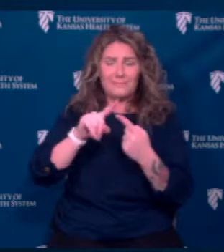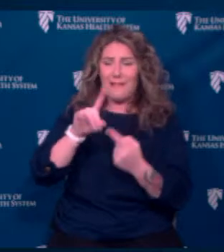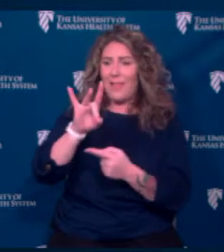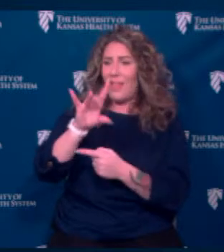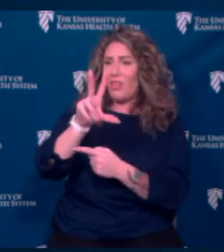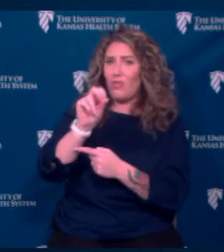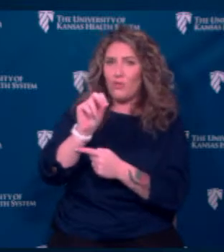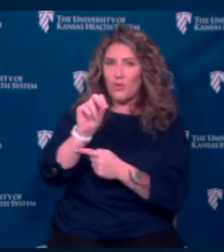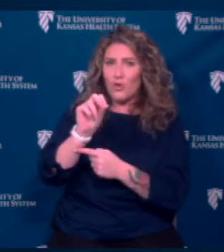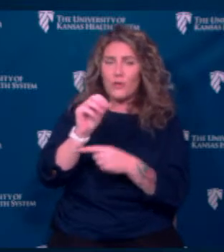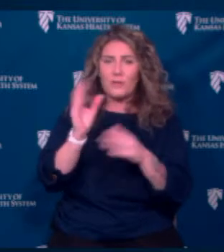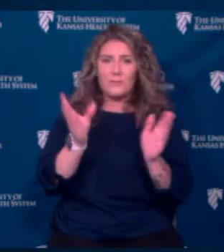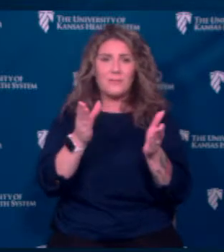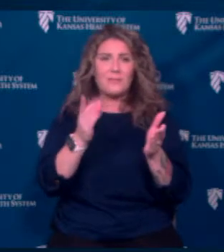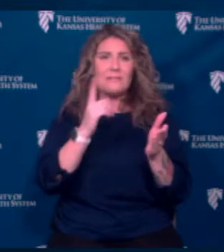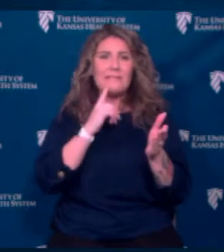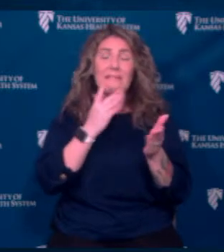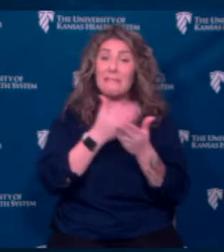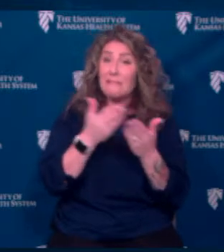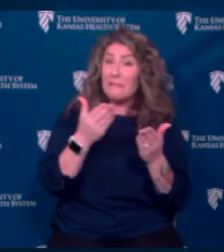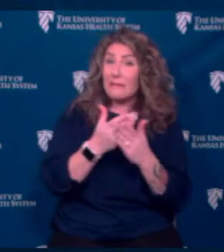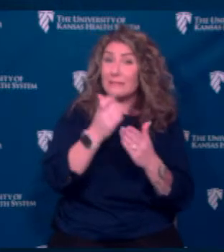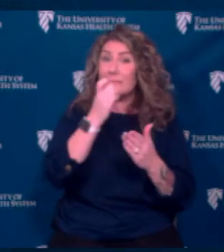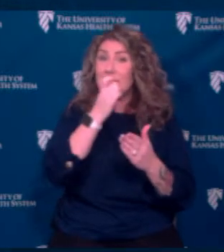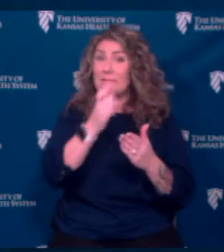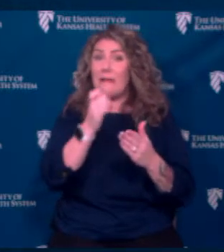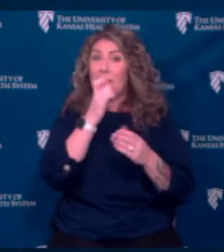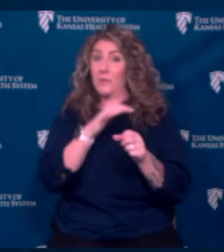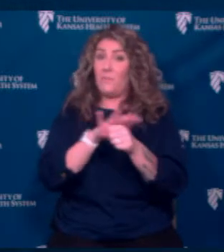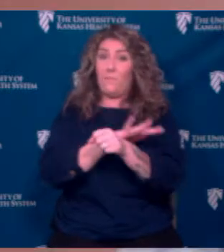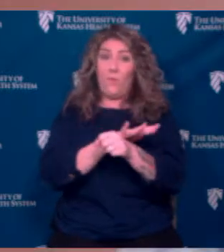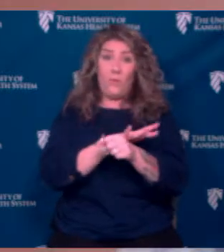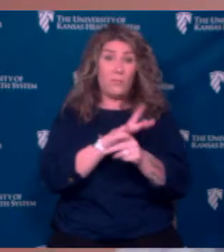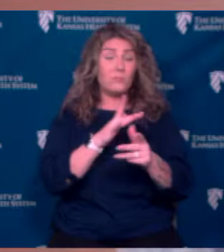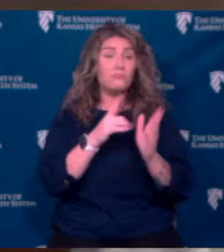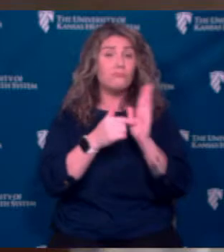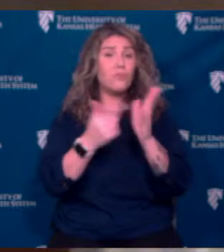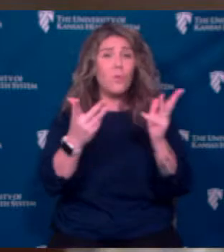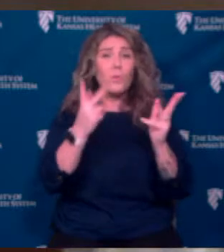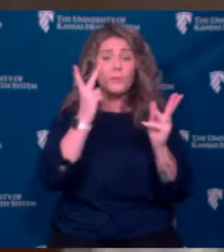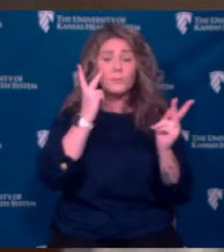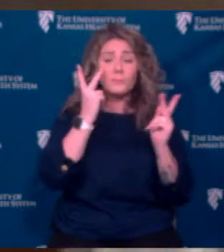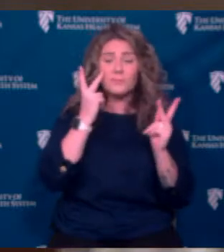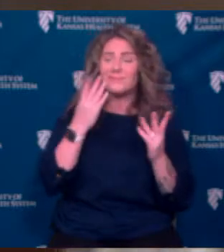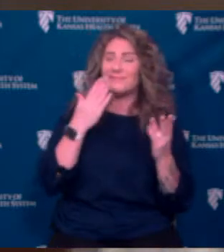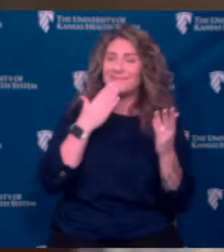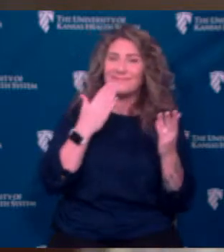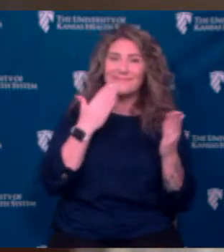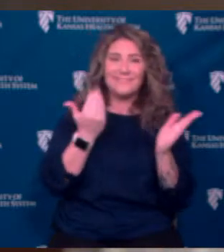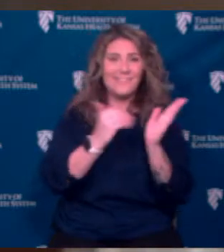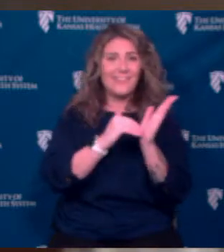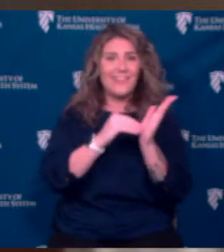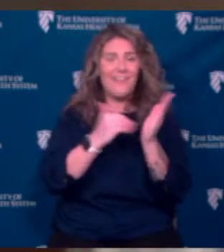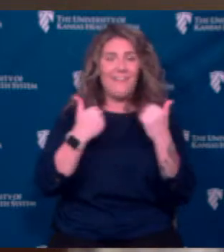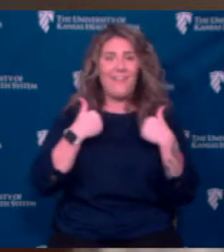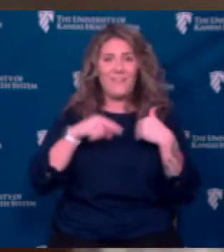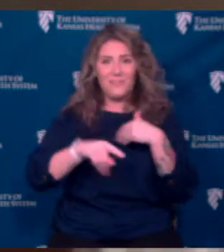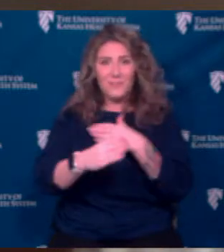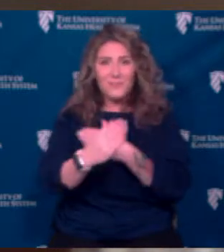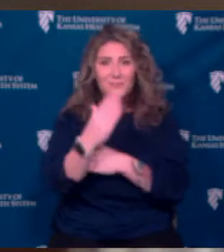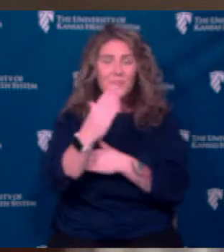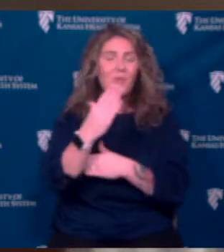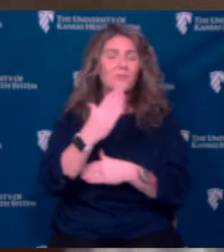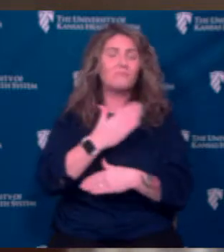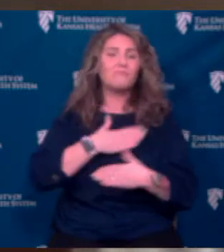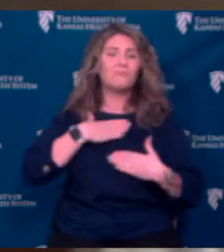beginning to look a little less congested. Show us what you're seeing. Yeah, thanks again for having us this morning, and really appreciate